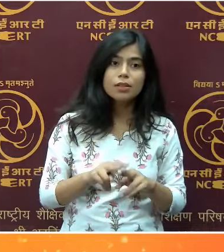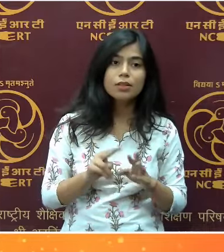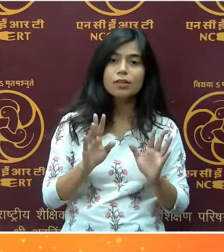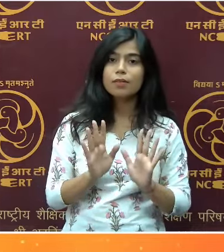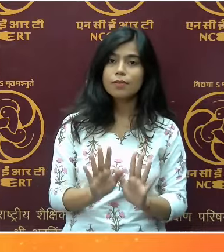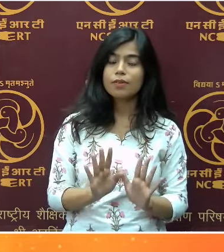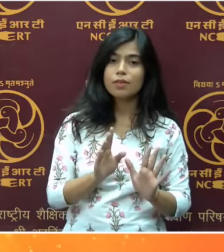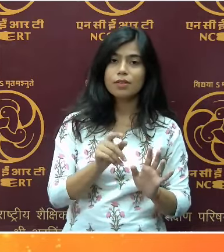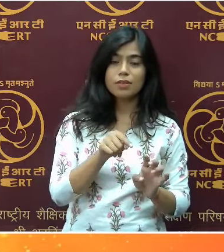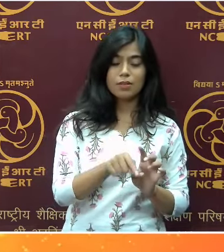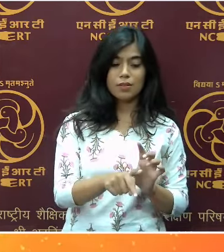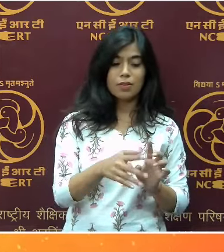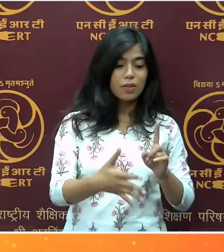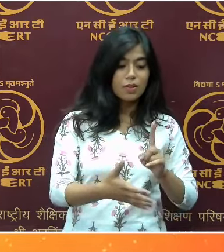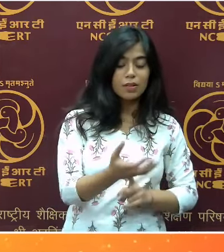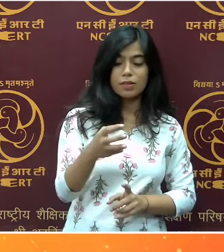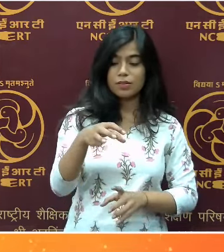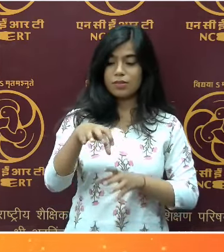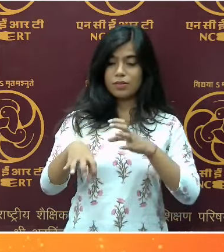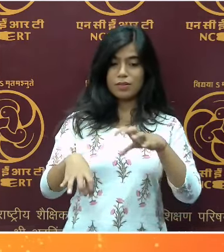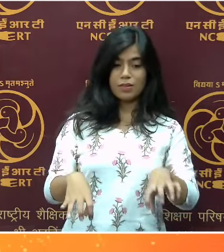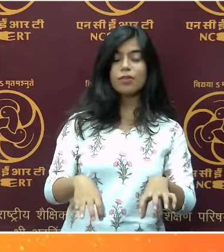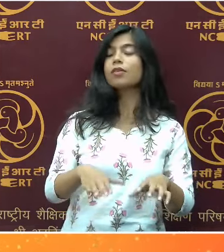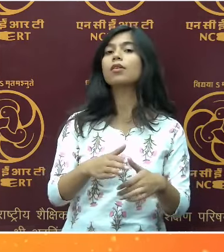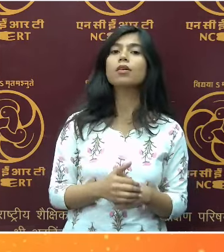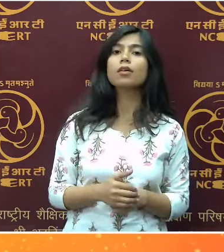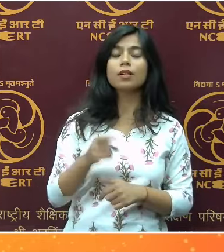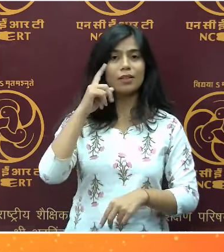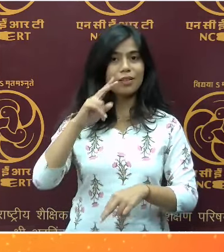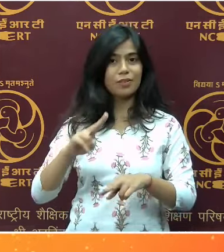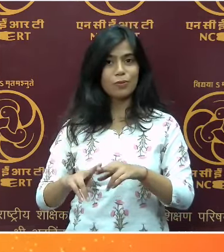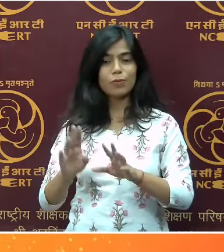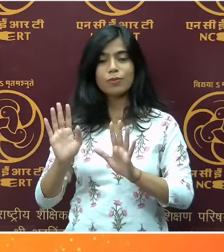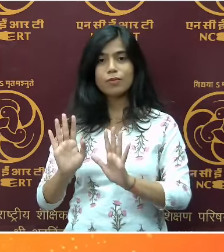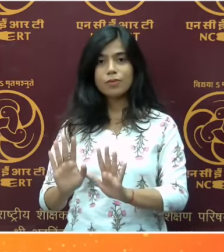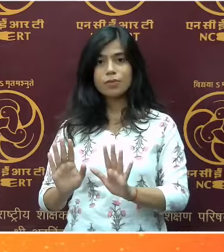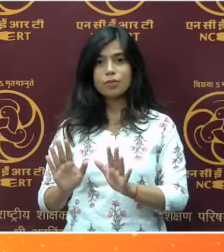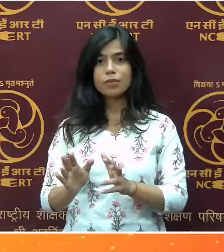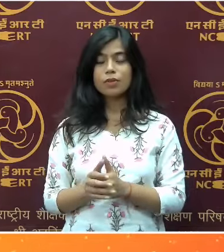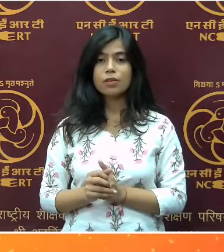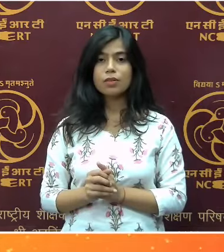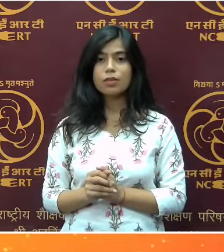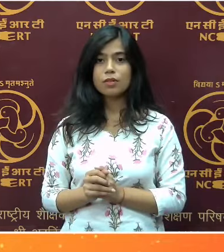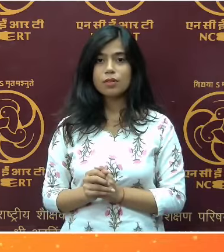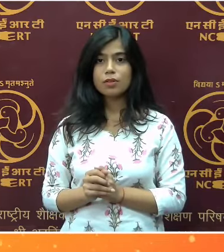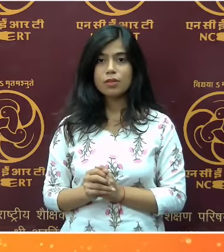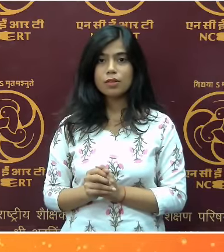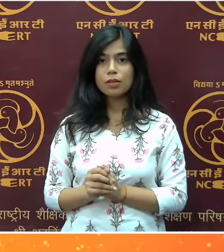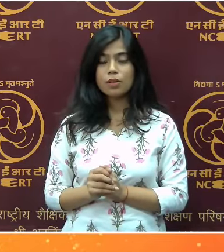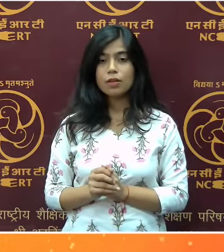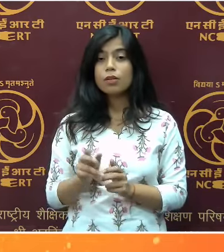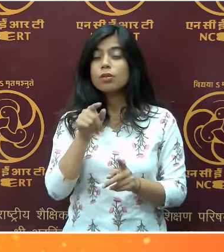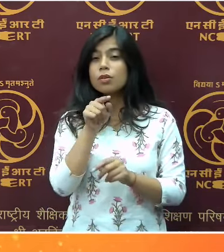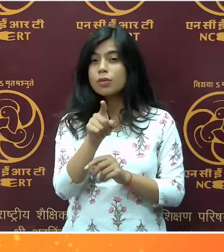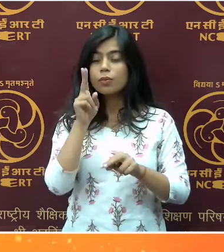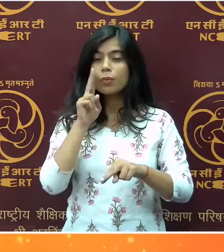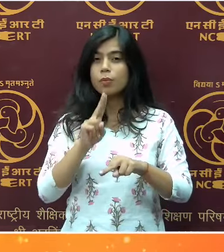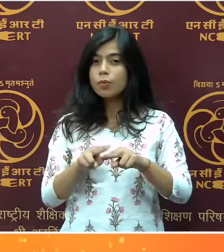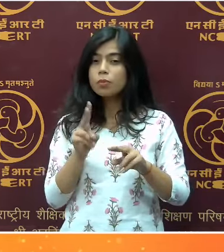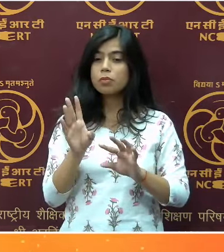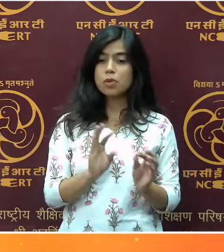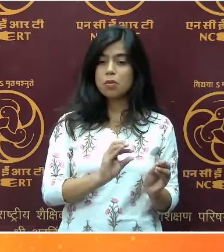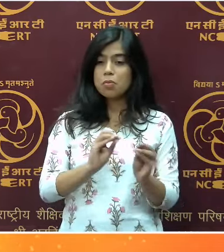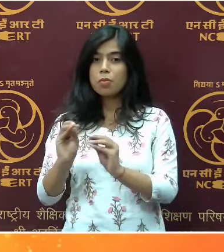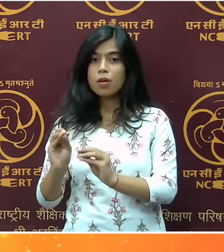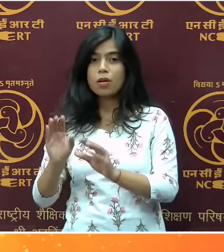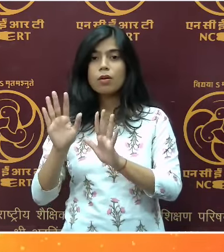This charge is distributed like this. If you take a battery, it has charge. So if you